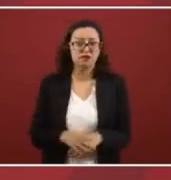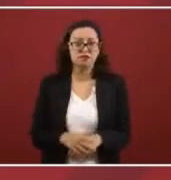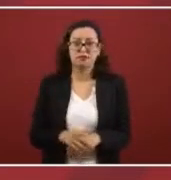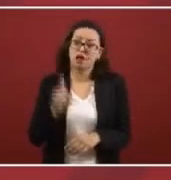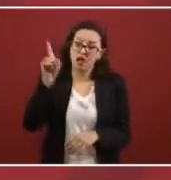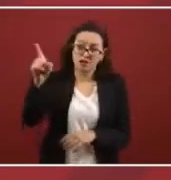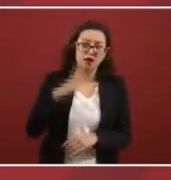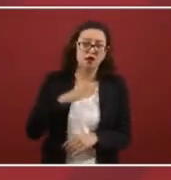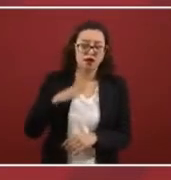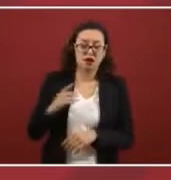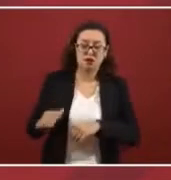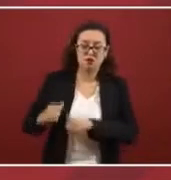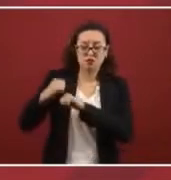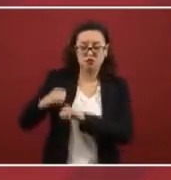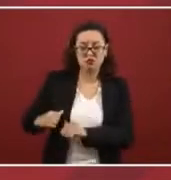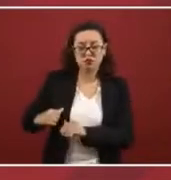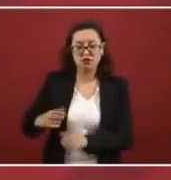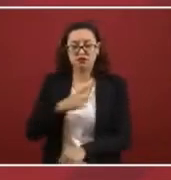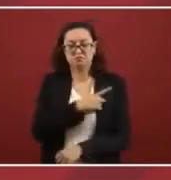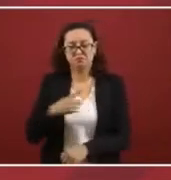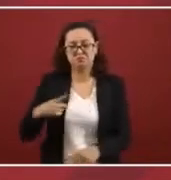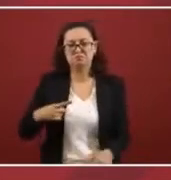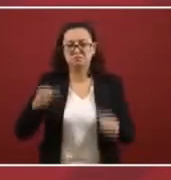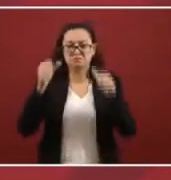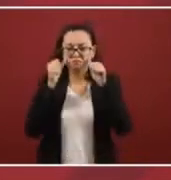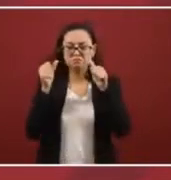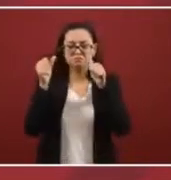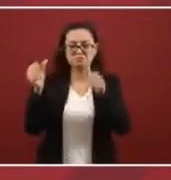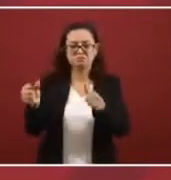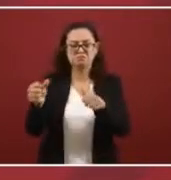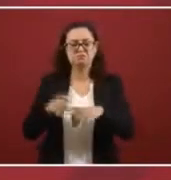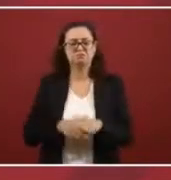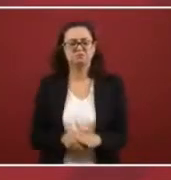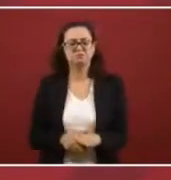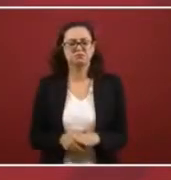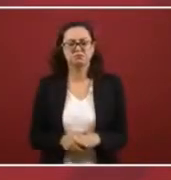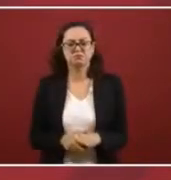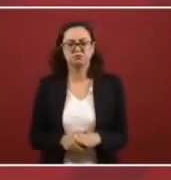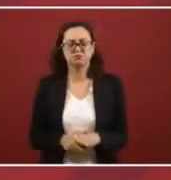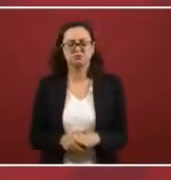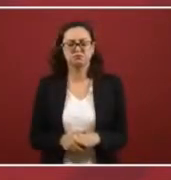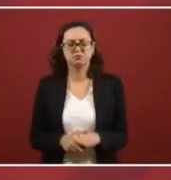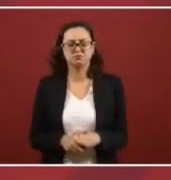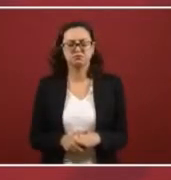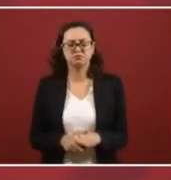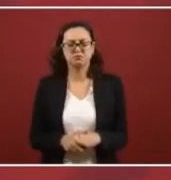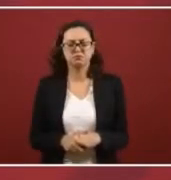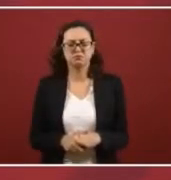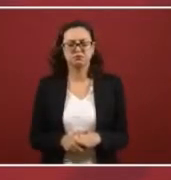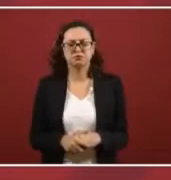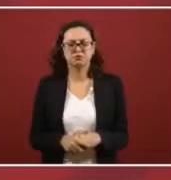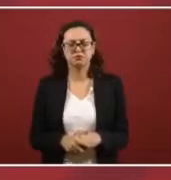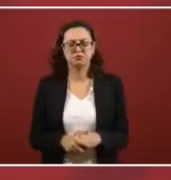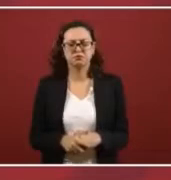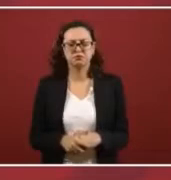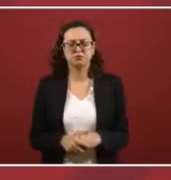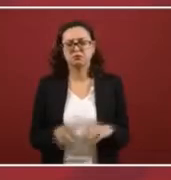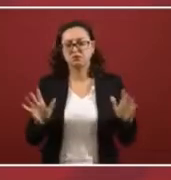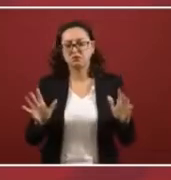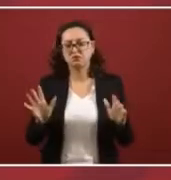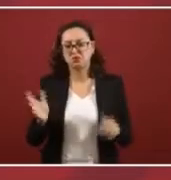to resolve it. No sé si se está, I don't know if they're